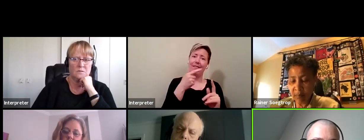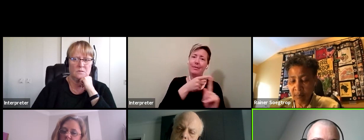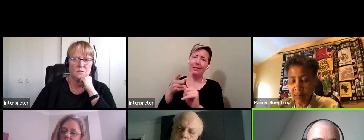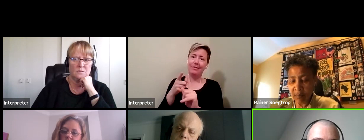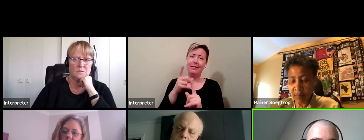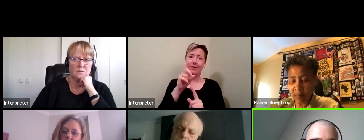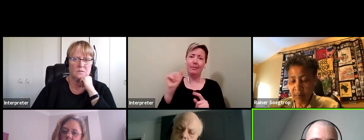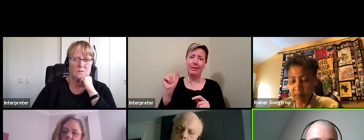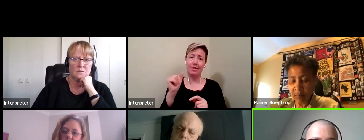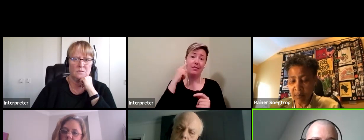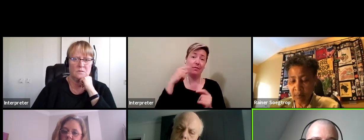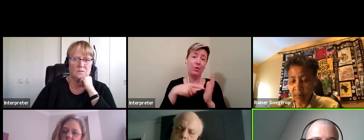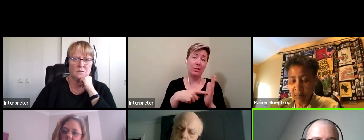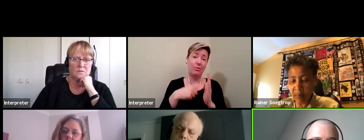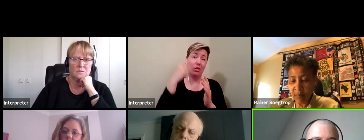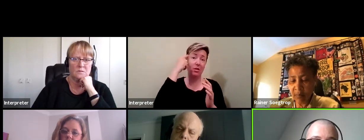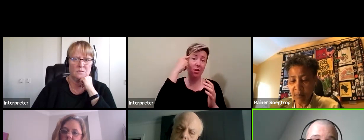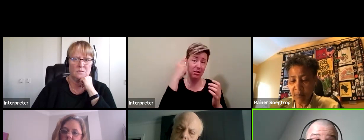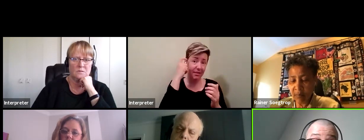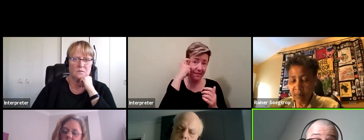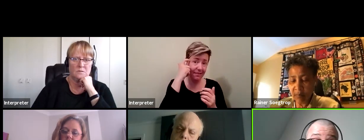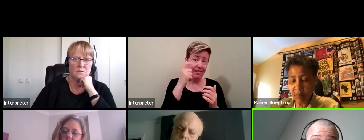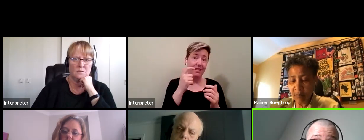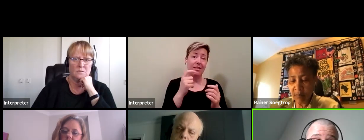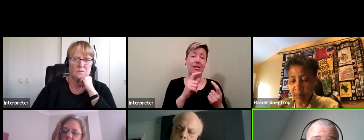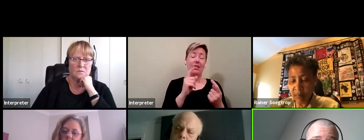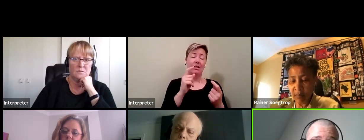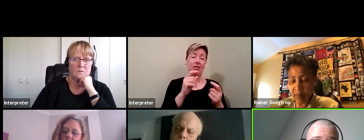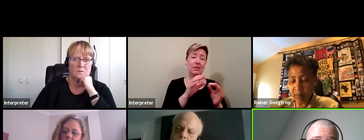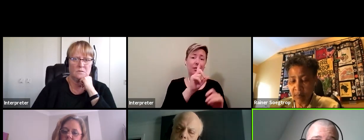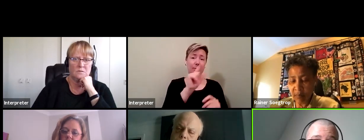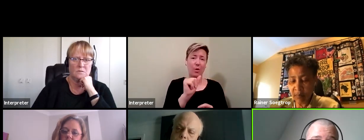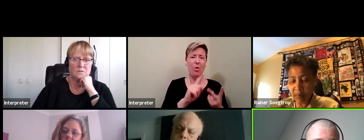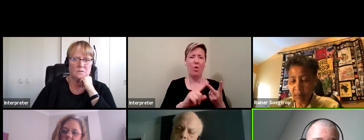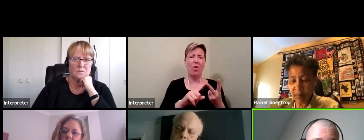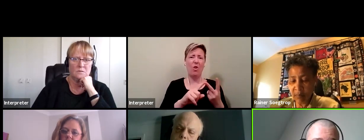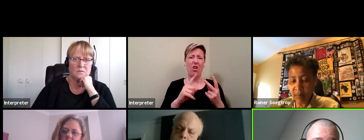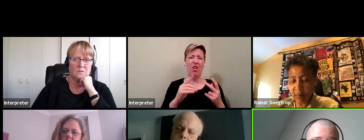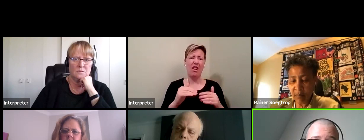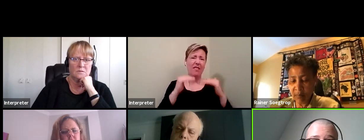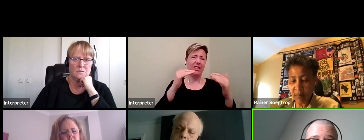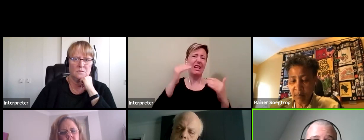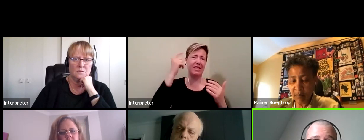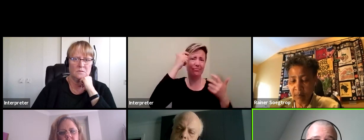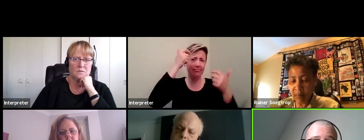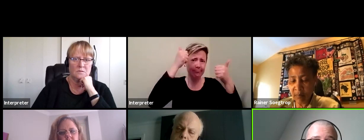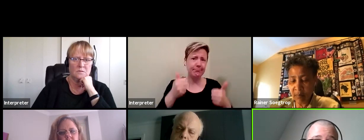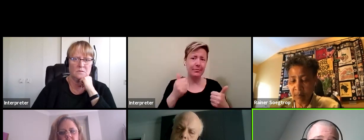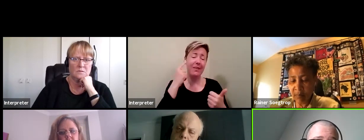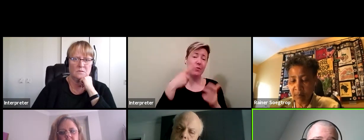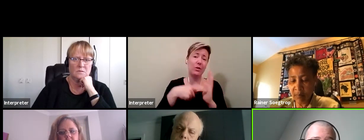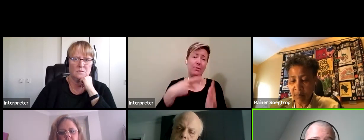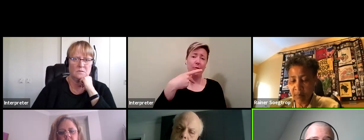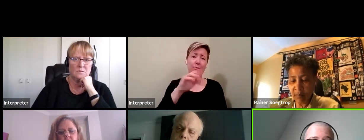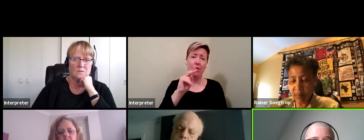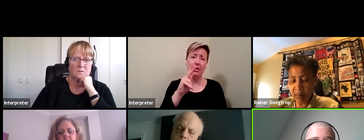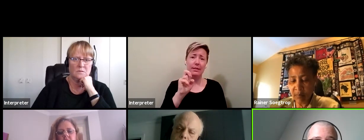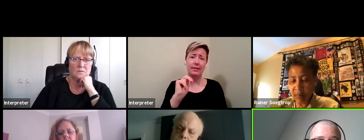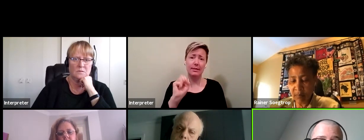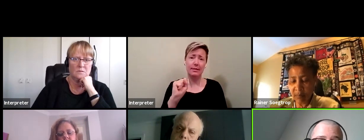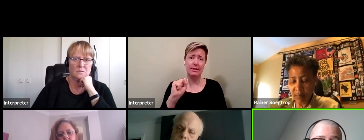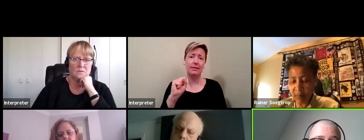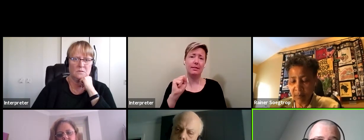cognitive disabilities and advanced neurodegenerative diseases, including Parkinson's disease. Persons with disabilities